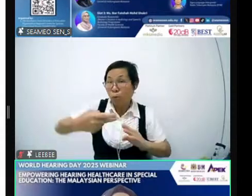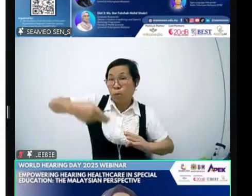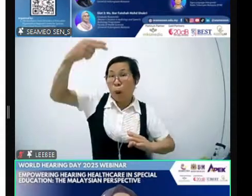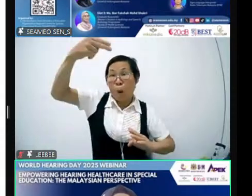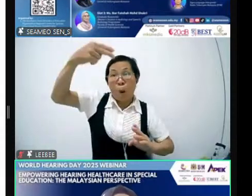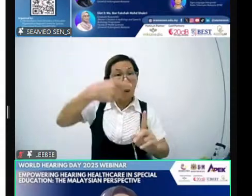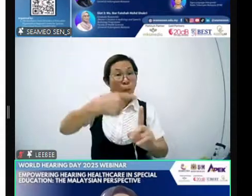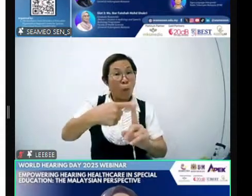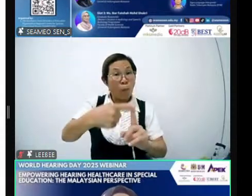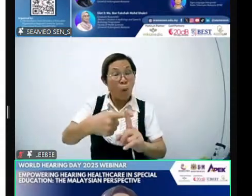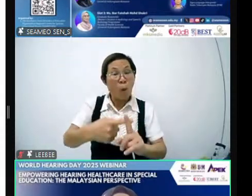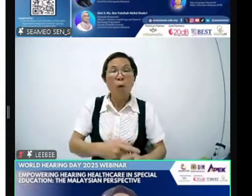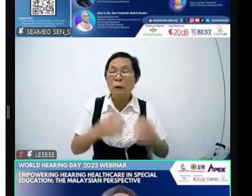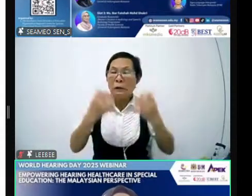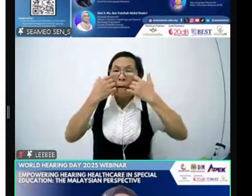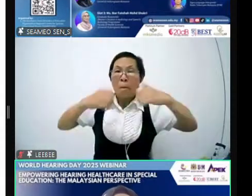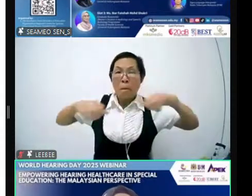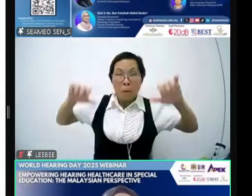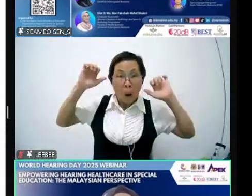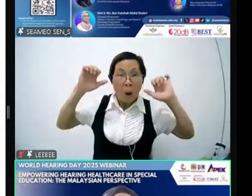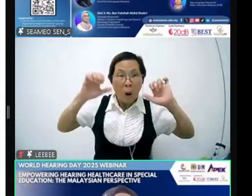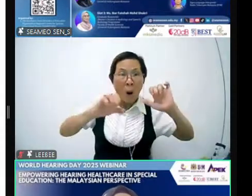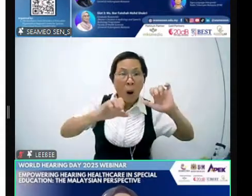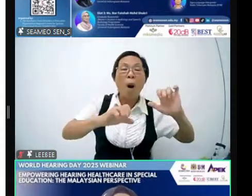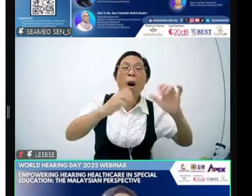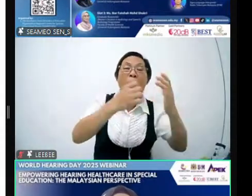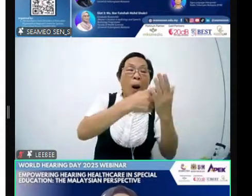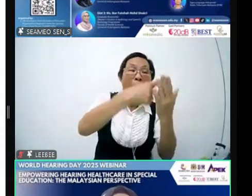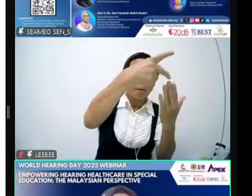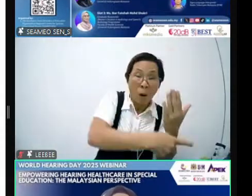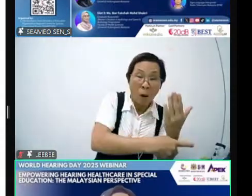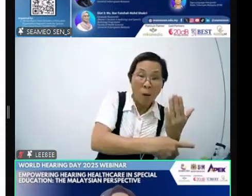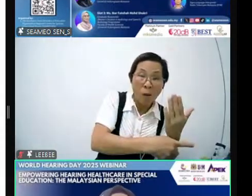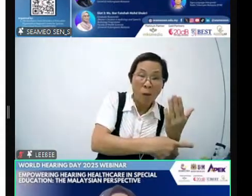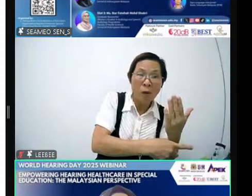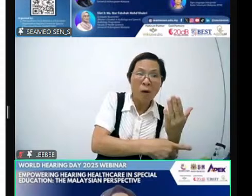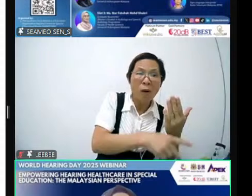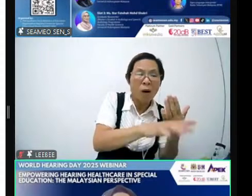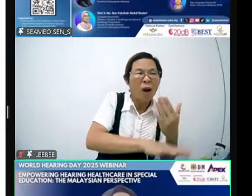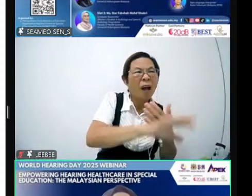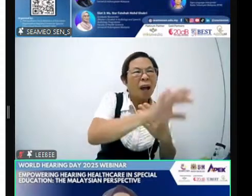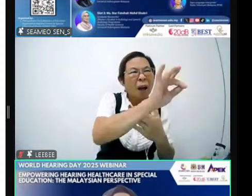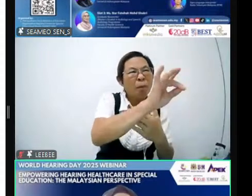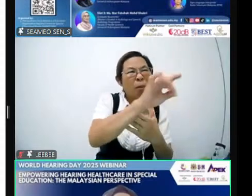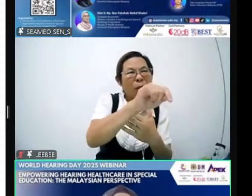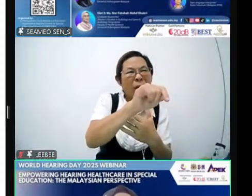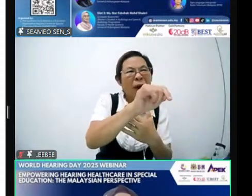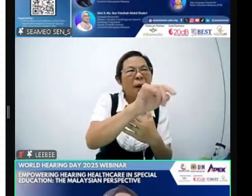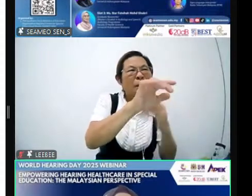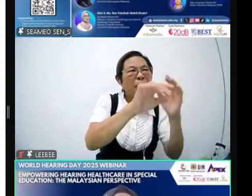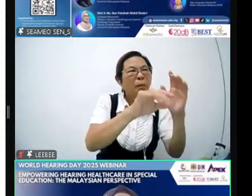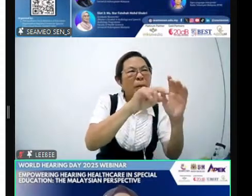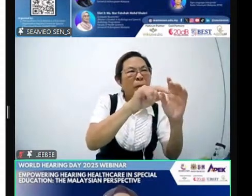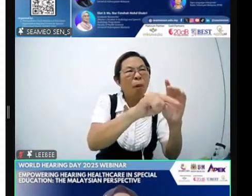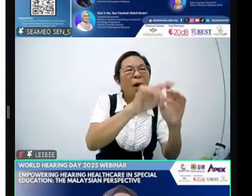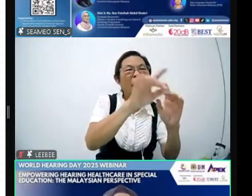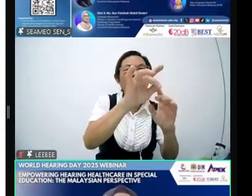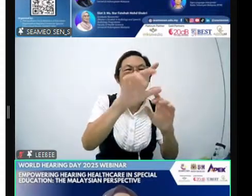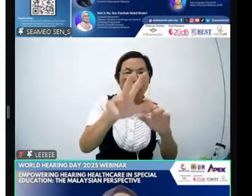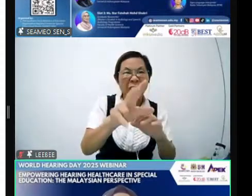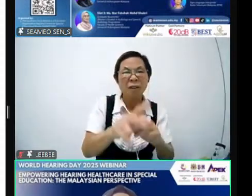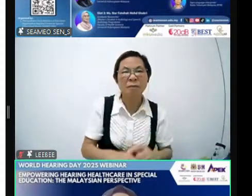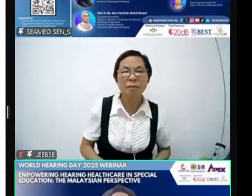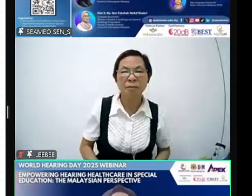received an excellent content validity index of over 0.83, surpassing the minimum threshold of 0.78